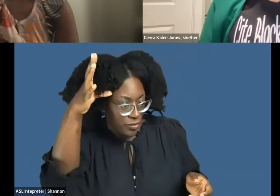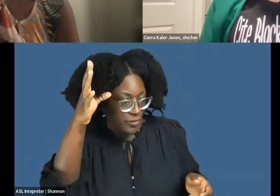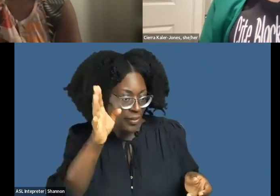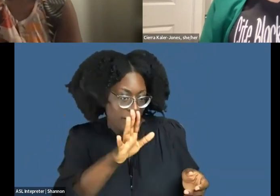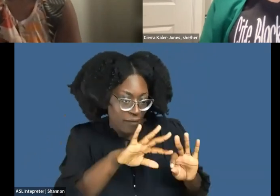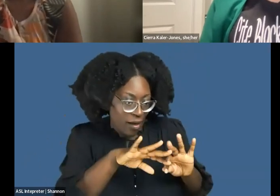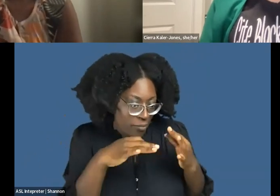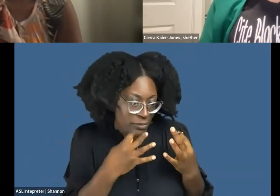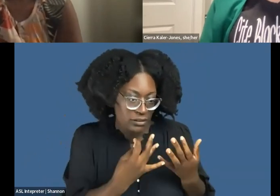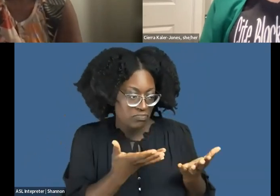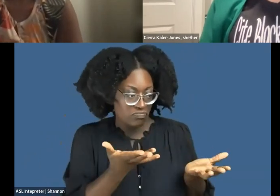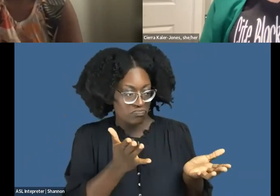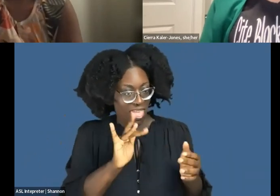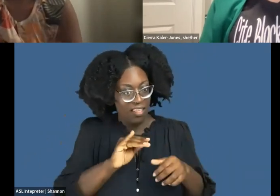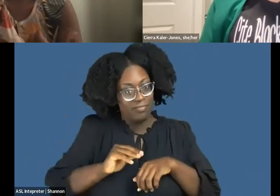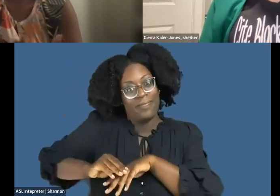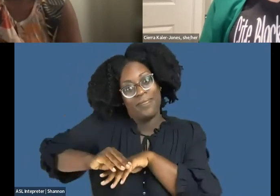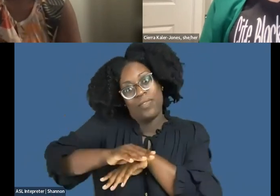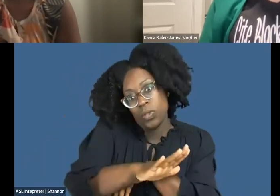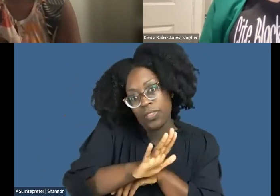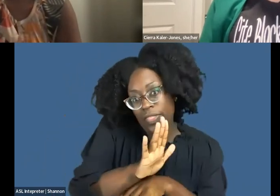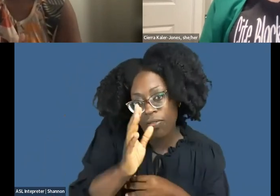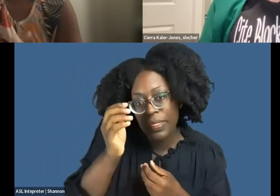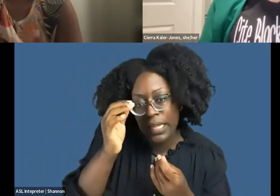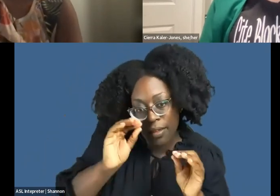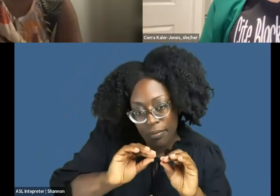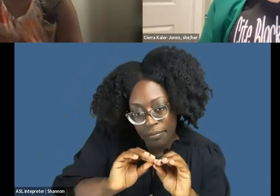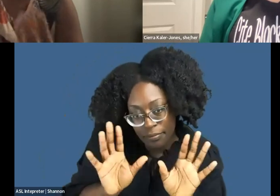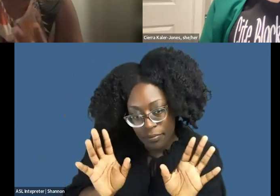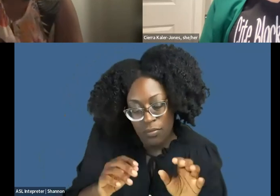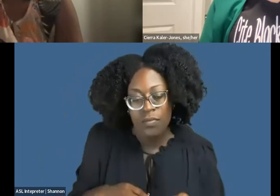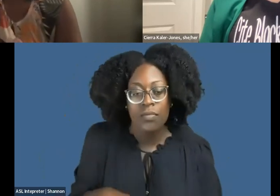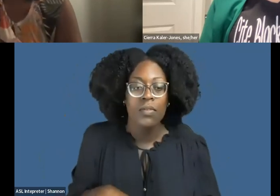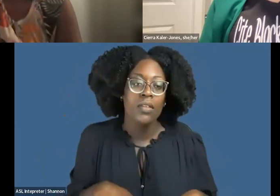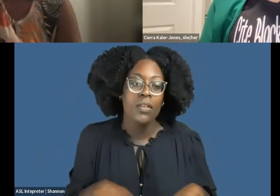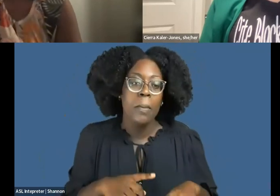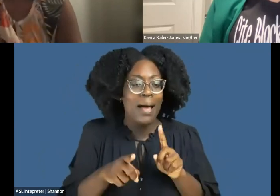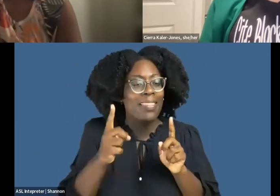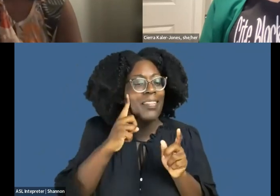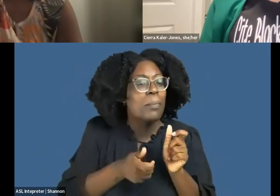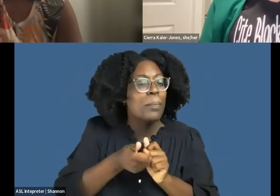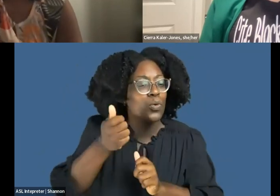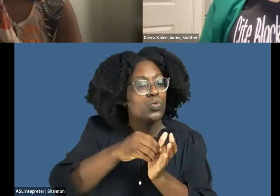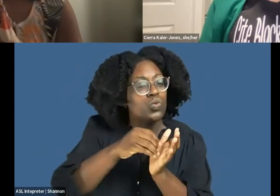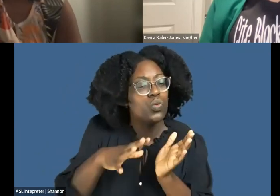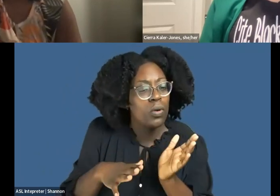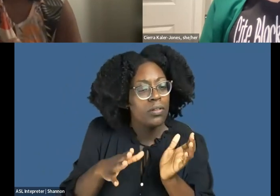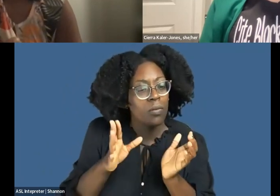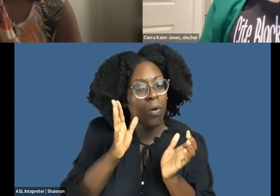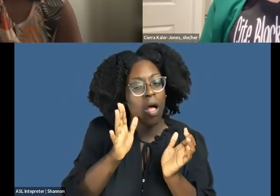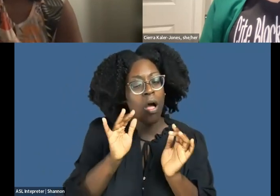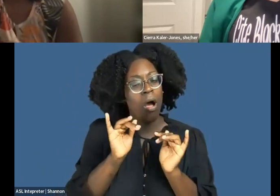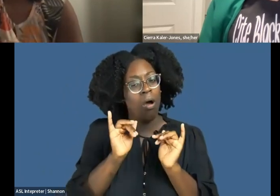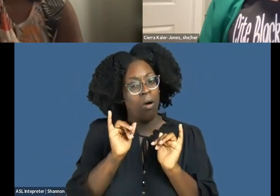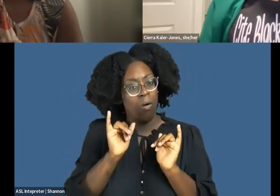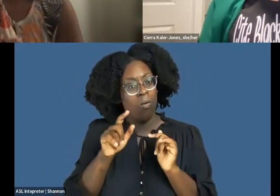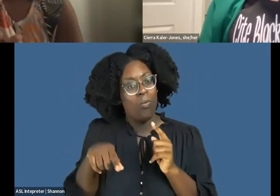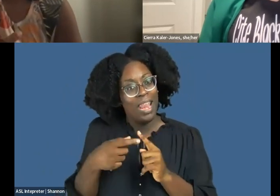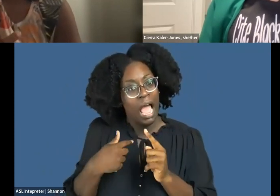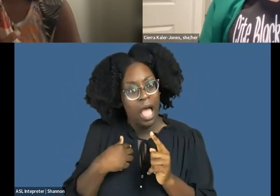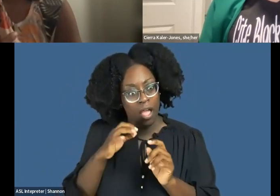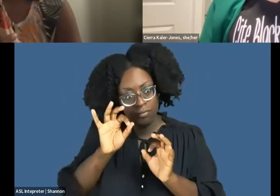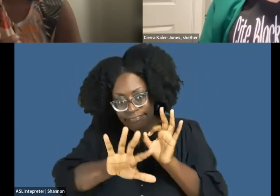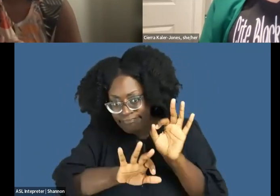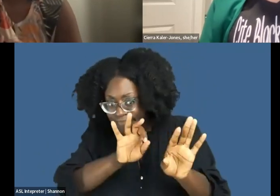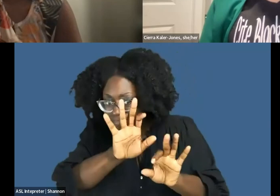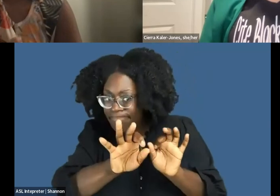but I find the ones where they just are willing to make kind of, or at least, you know, say they're going to make a slight adjustment and think about their awareness of the